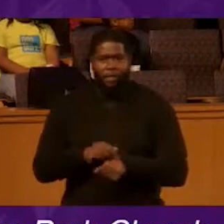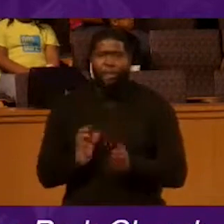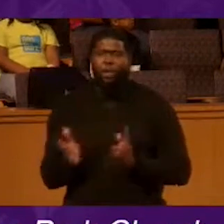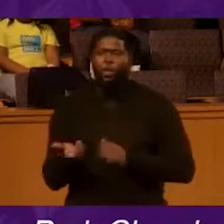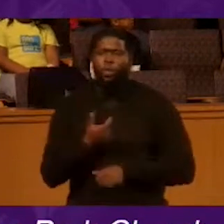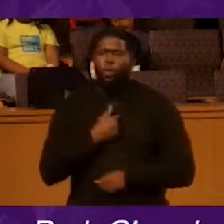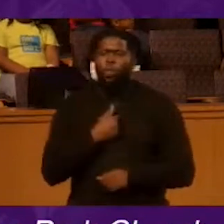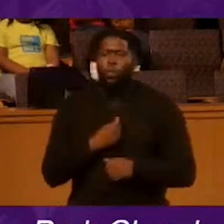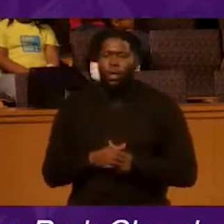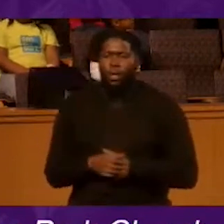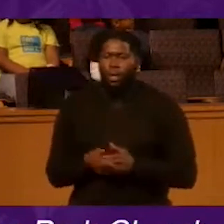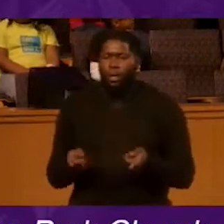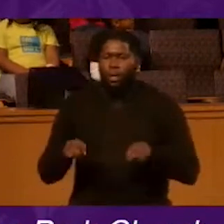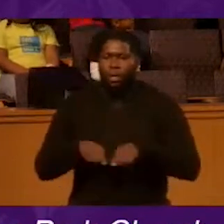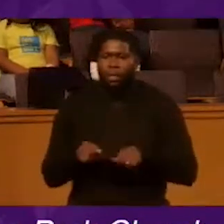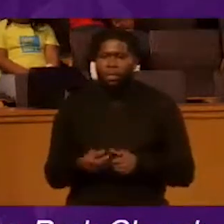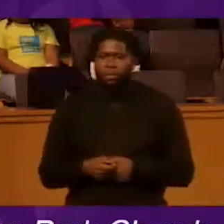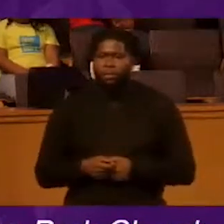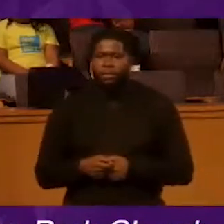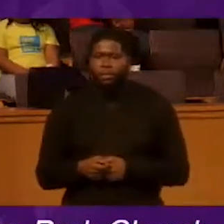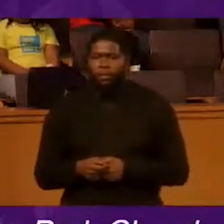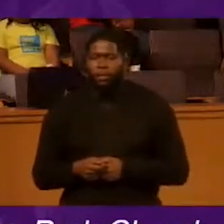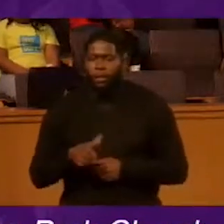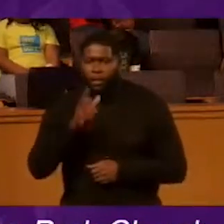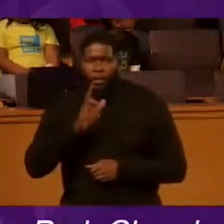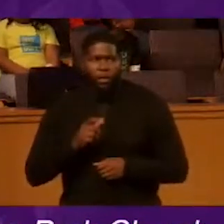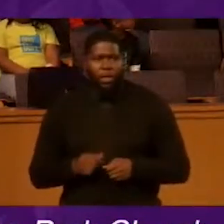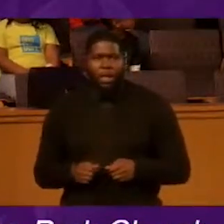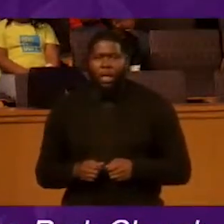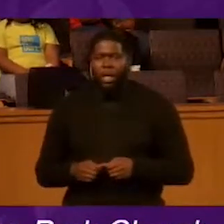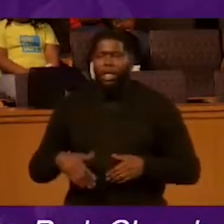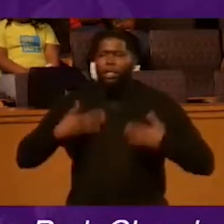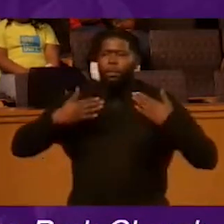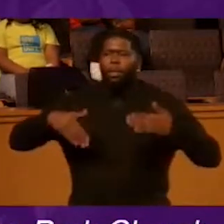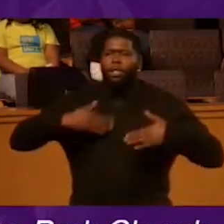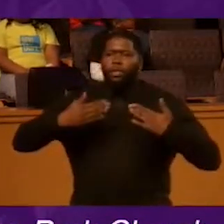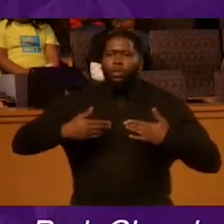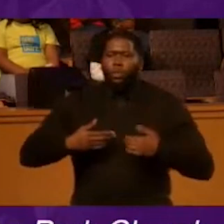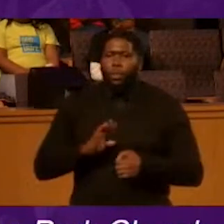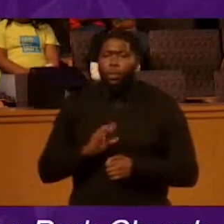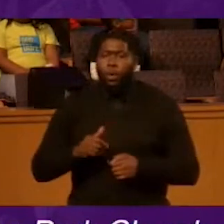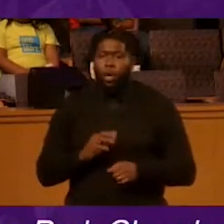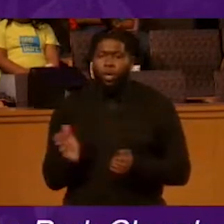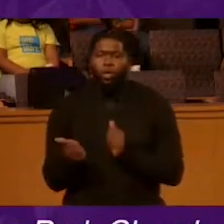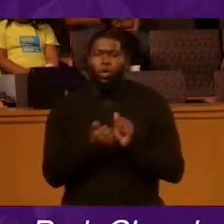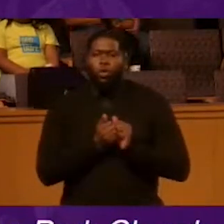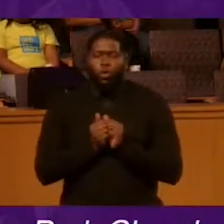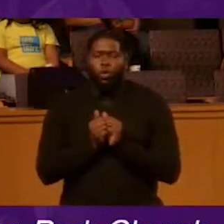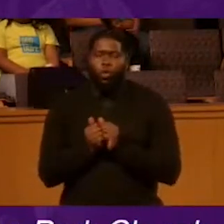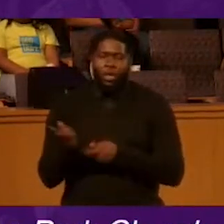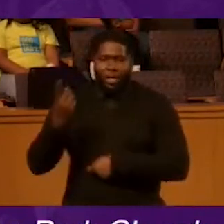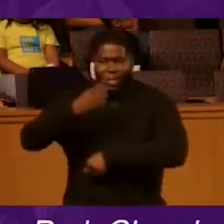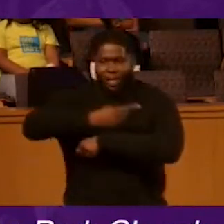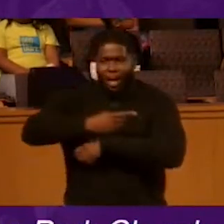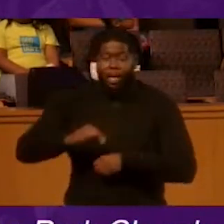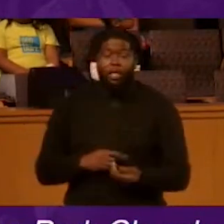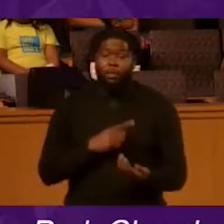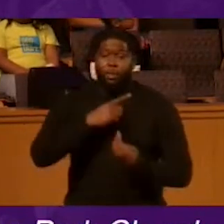Take a look. Lady Kim, it is a pleasure to be with you today. I can't believe it has been a